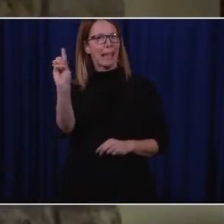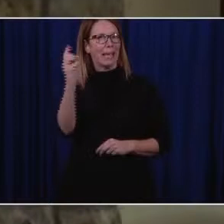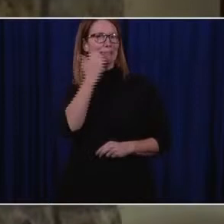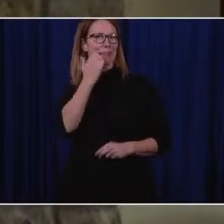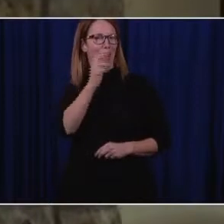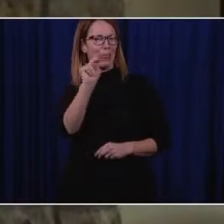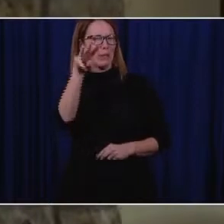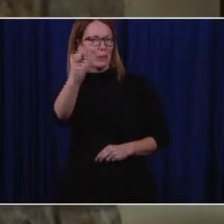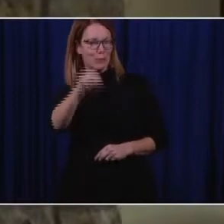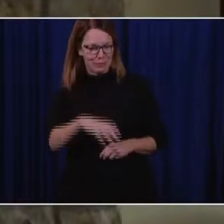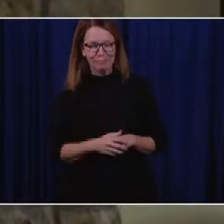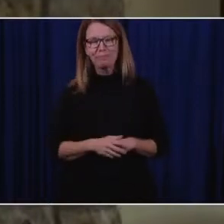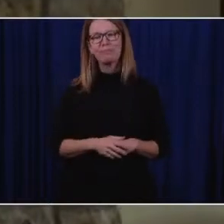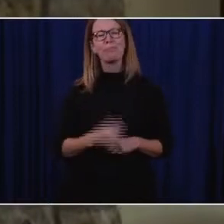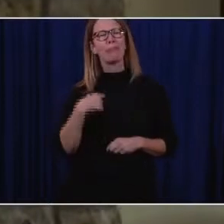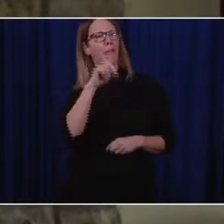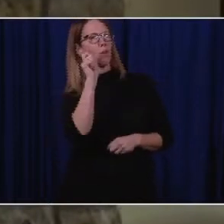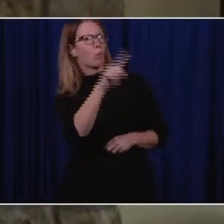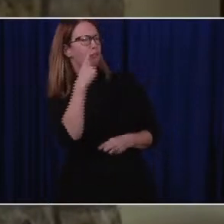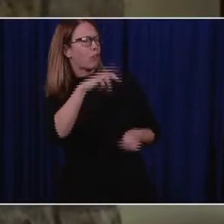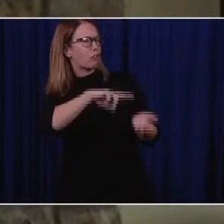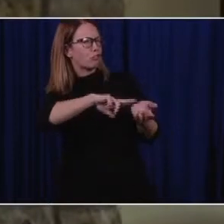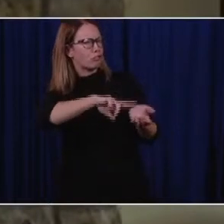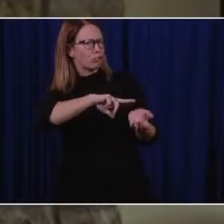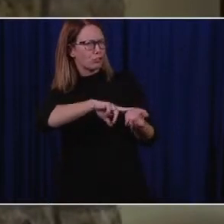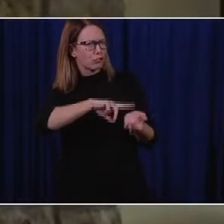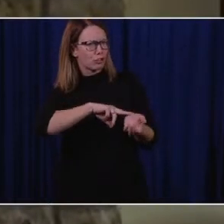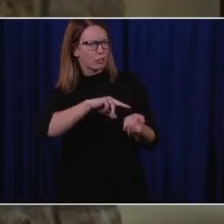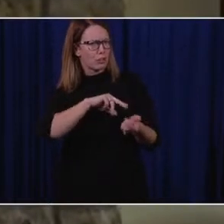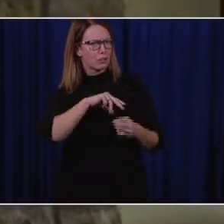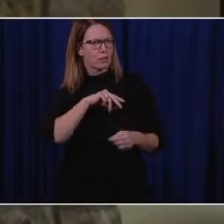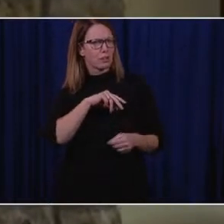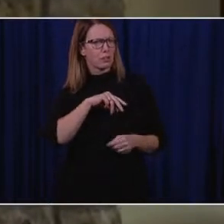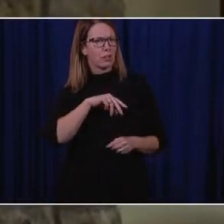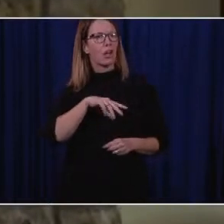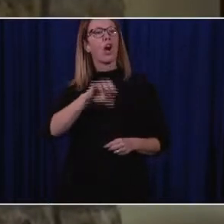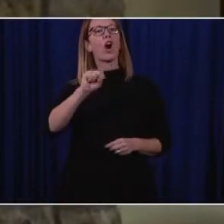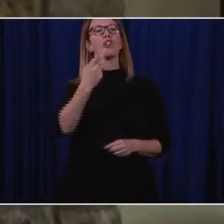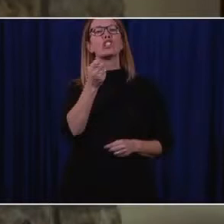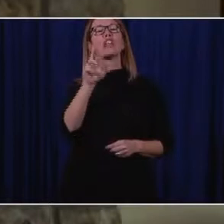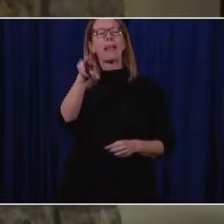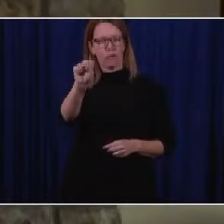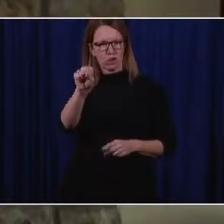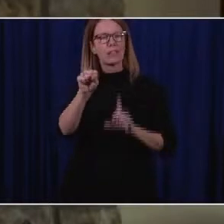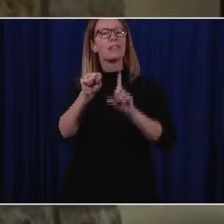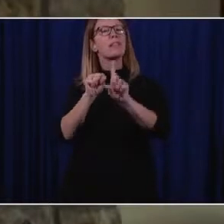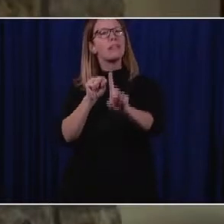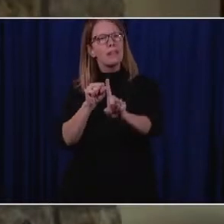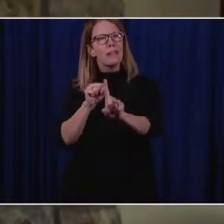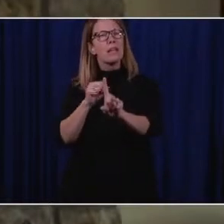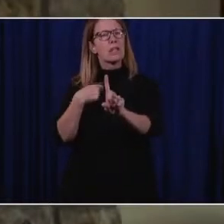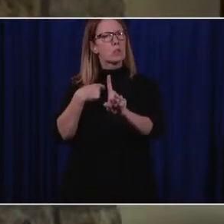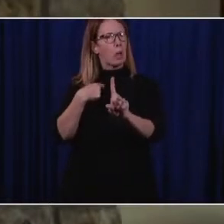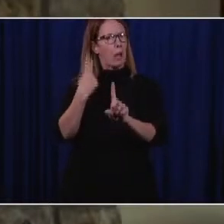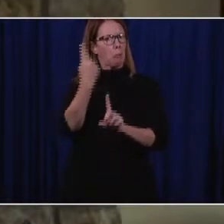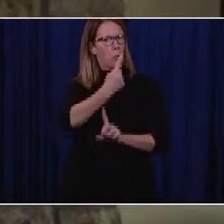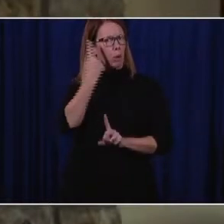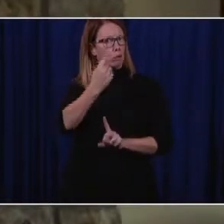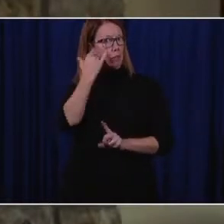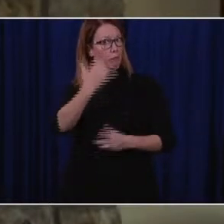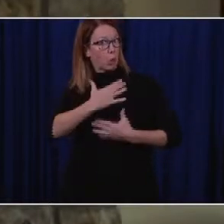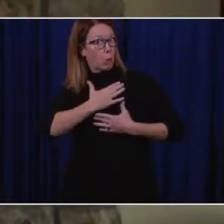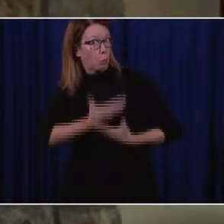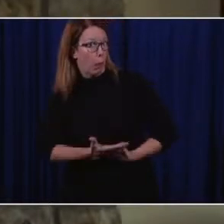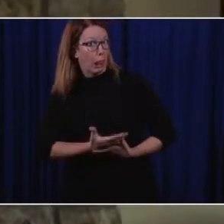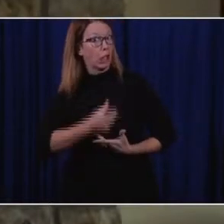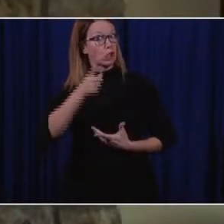Nurse Shavers. So I was wondering if you could tell me if you would be, ready and willing to take that first immunization